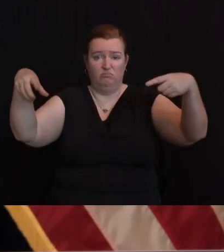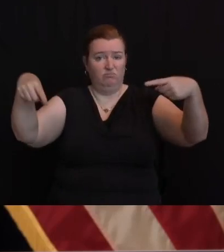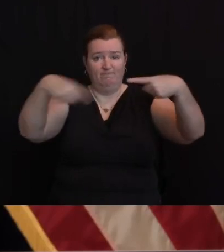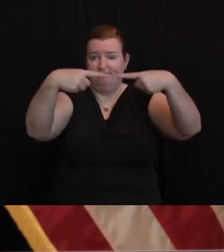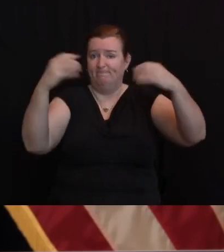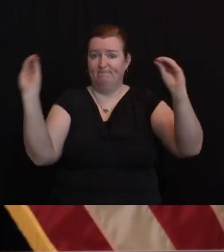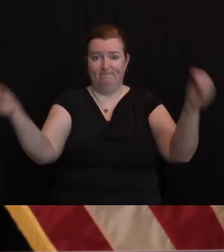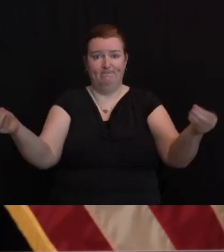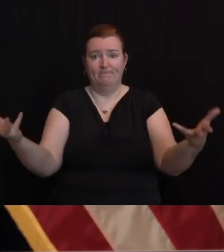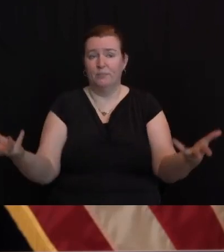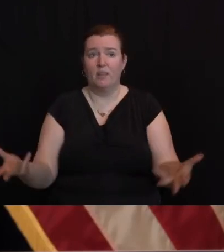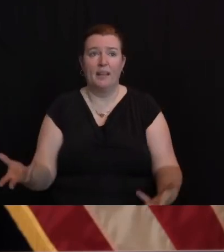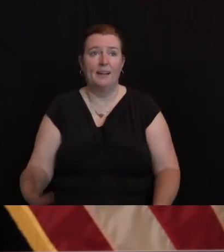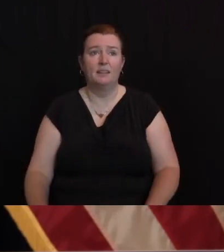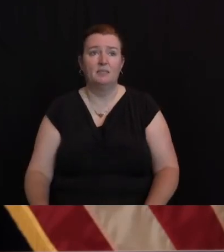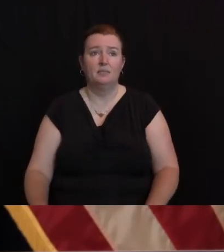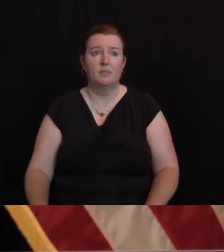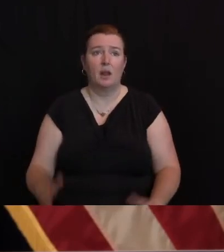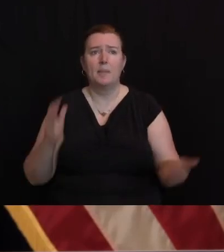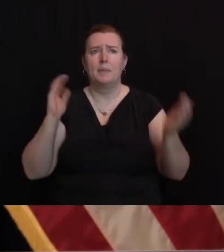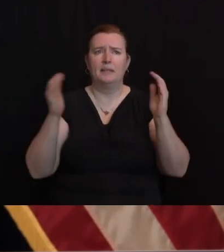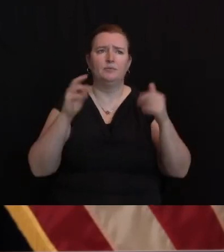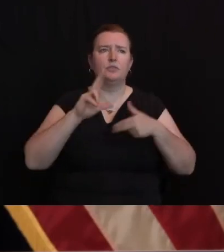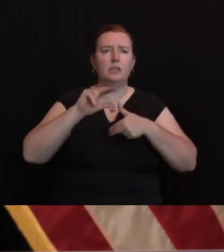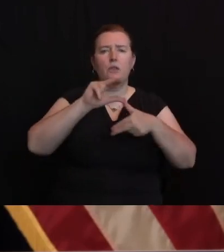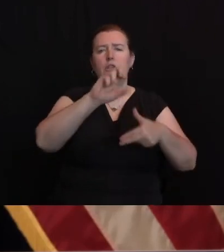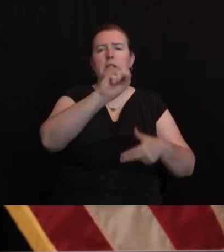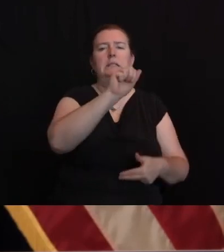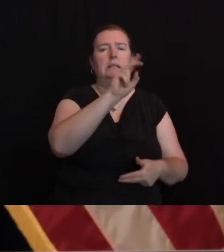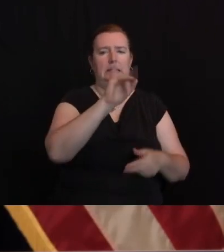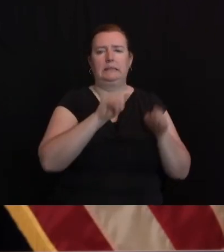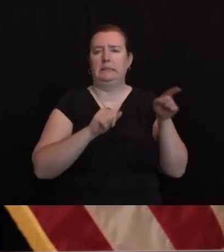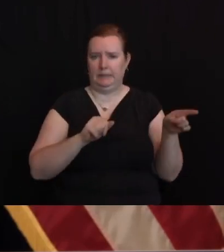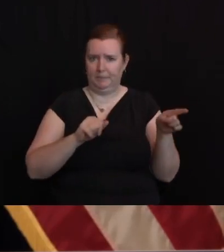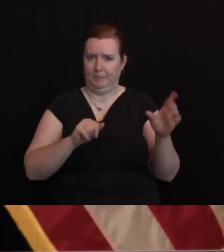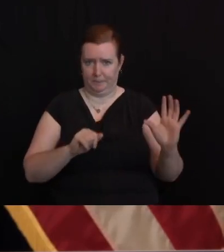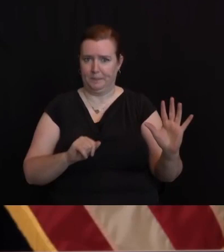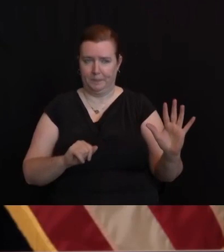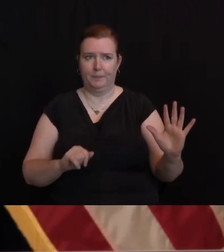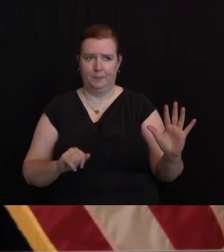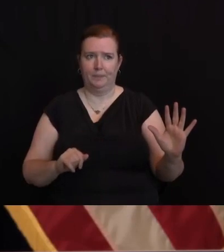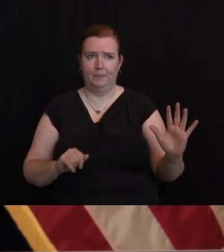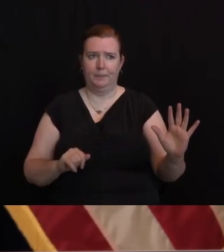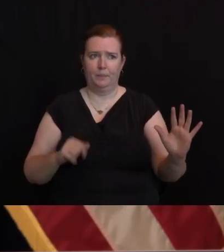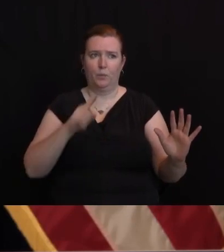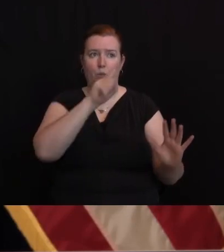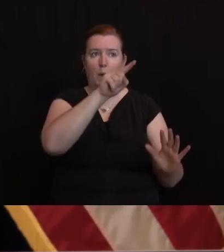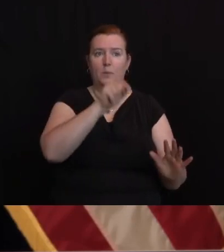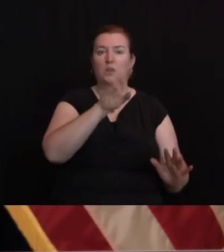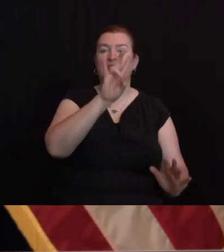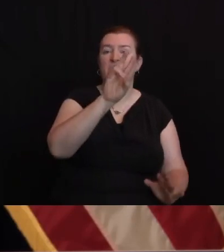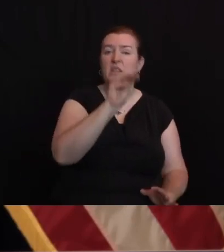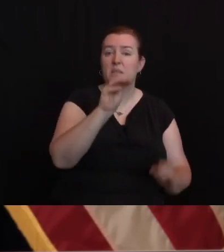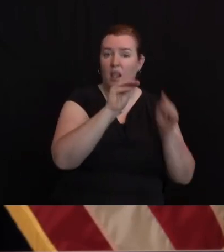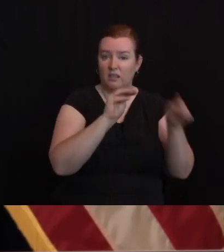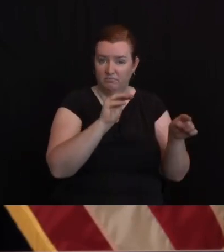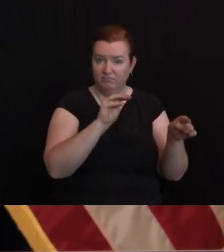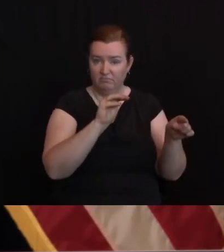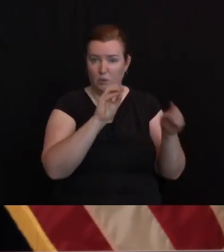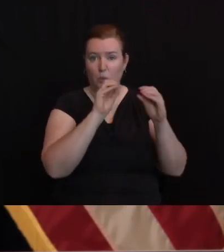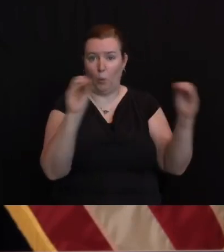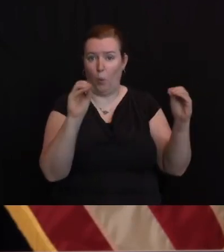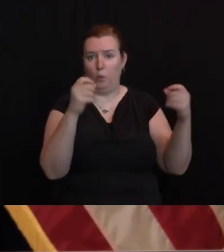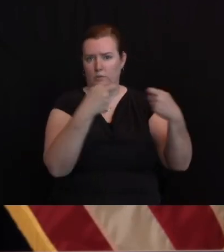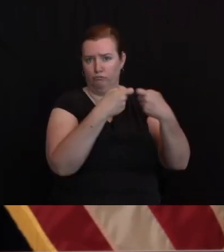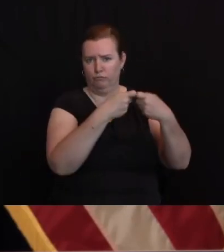Sandy, Superstorm Sandy, at its peak, we had 1.7 million customers without power.